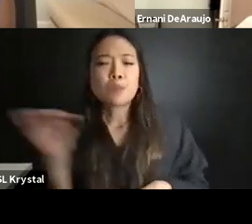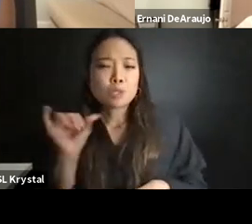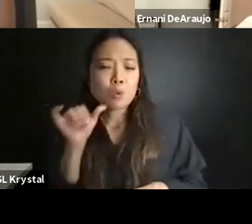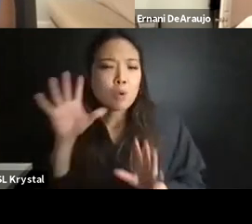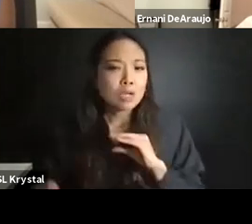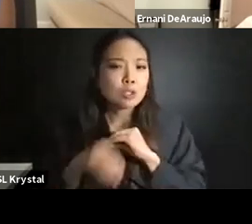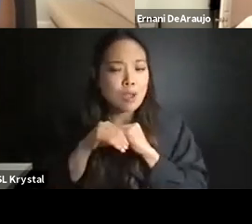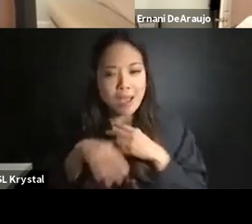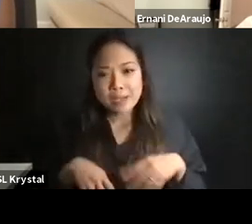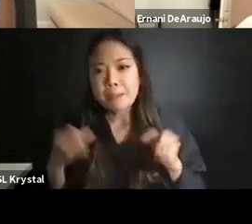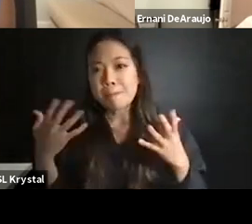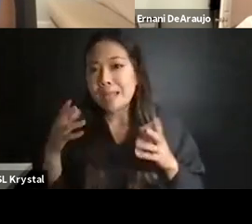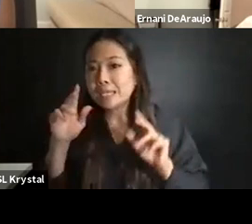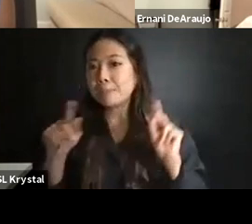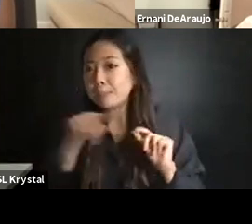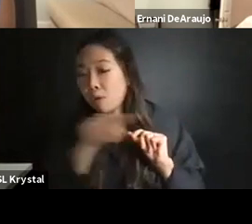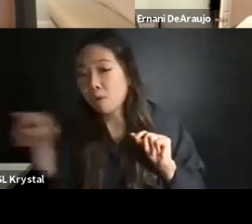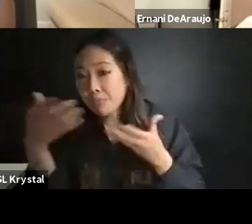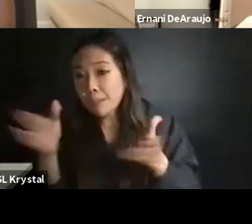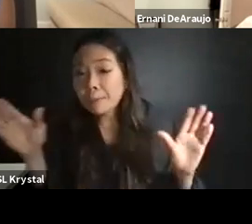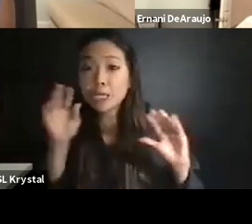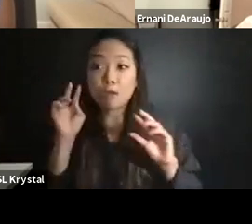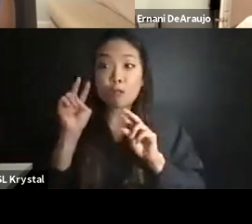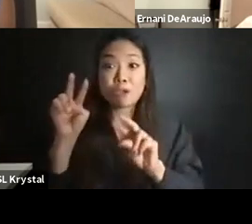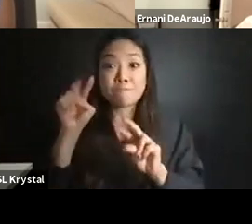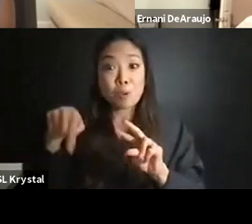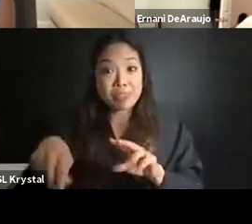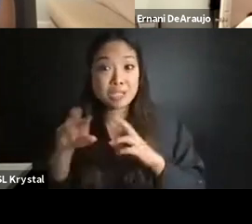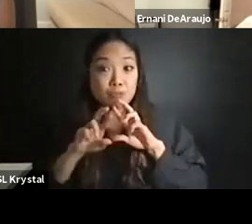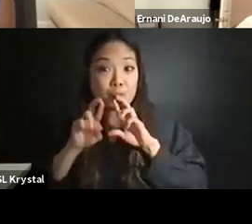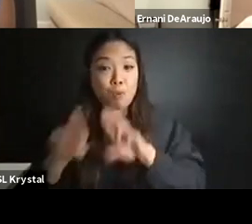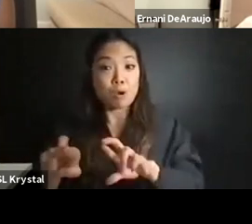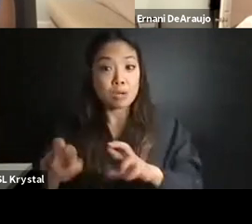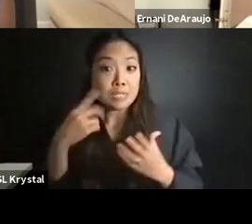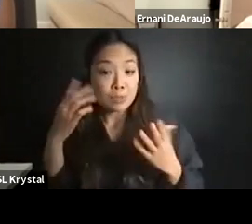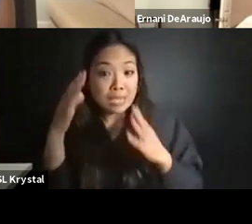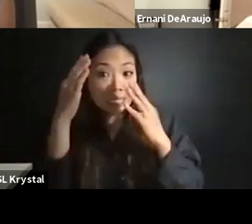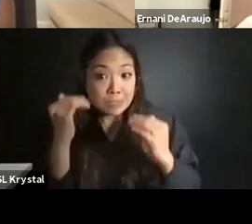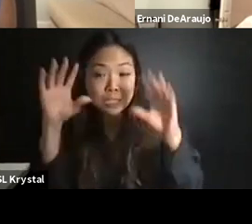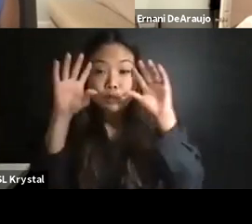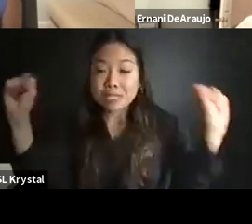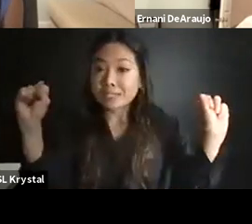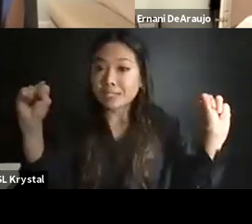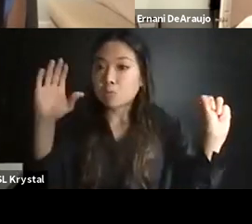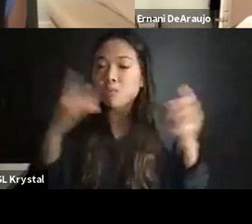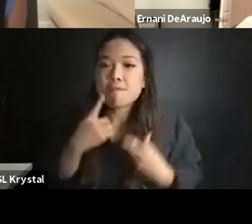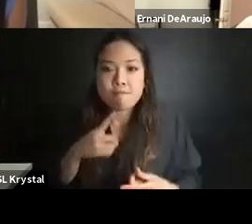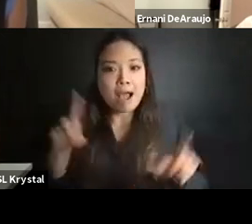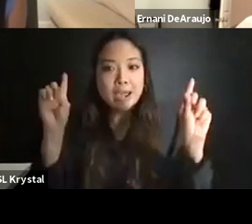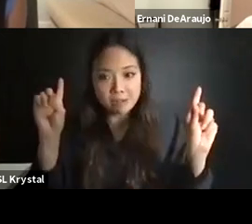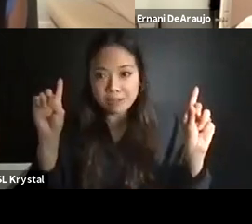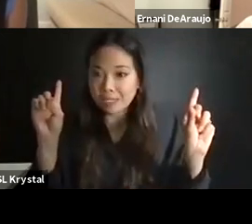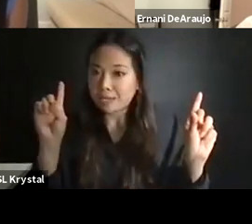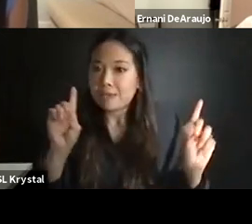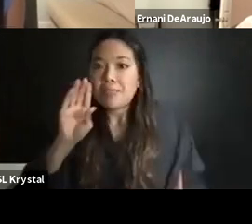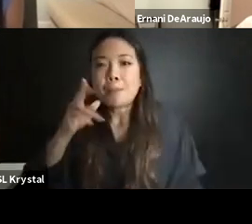members of the public i think are particularly looking forward to this report because we expect that the superintendent will finally make public bps's simulated